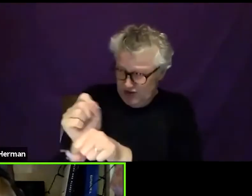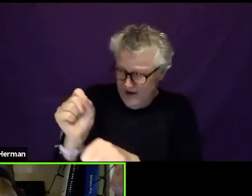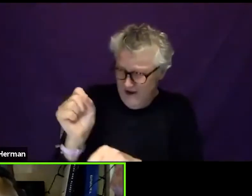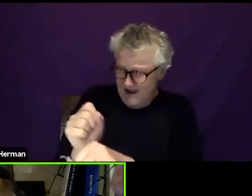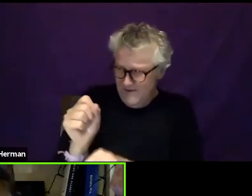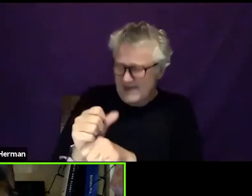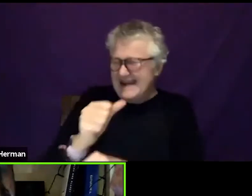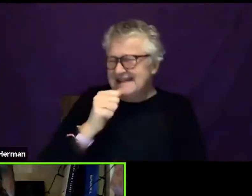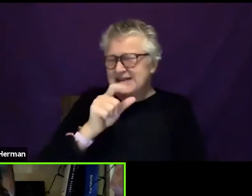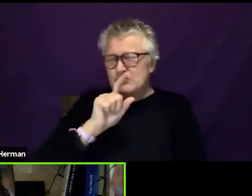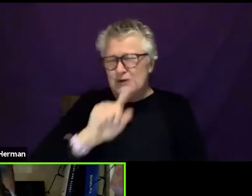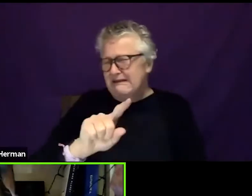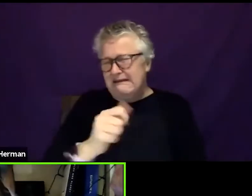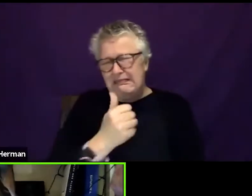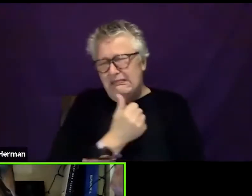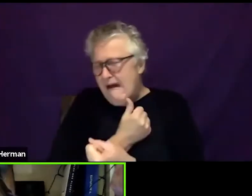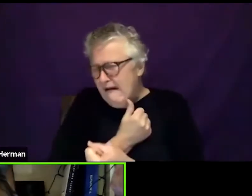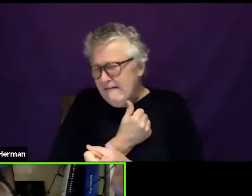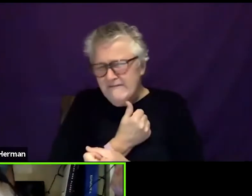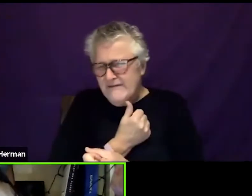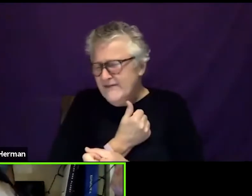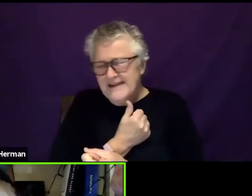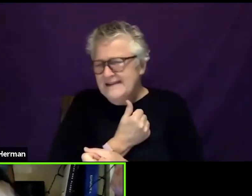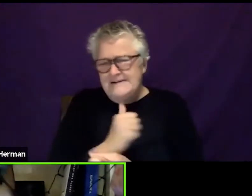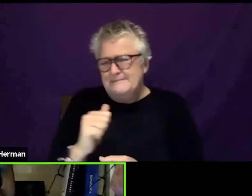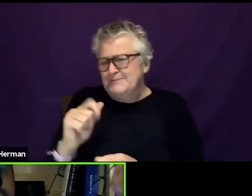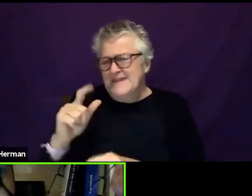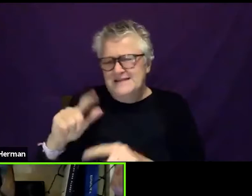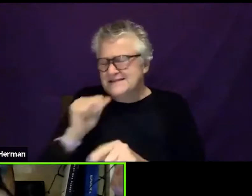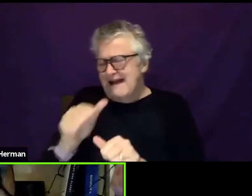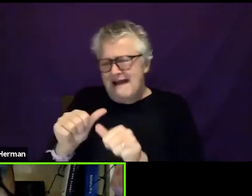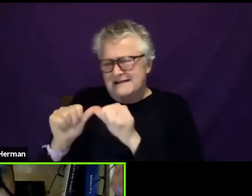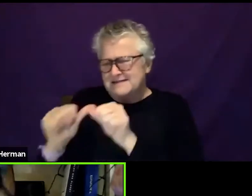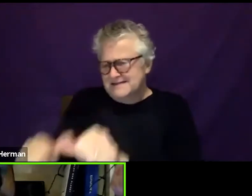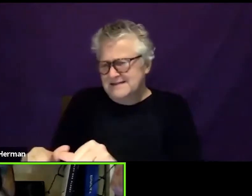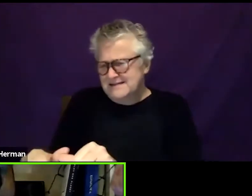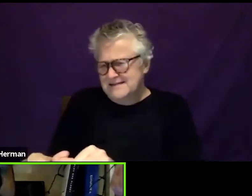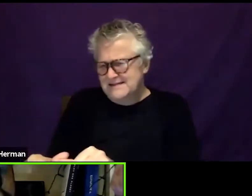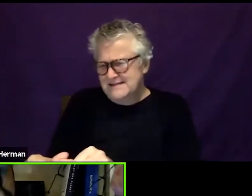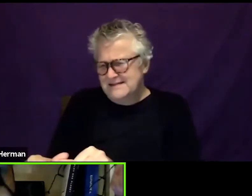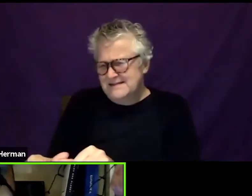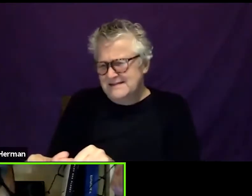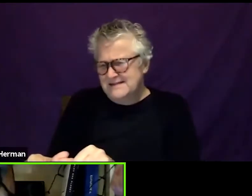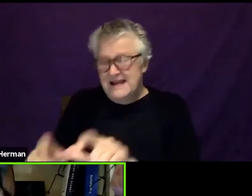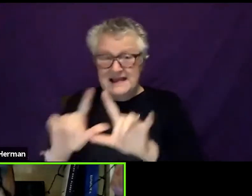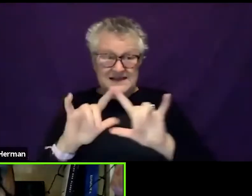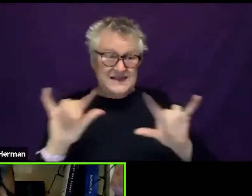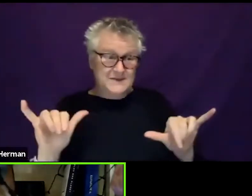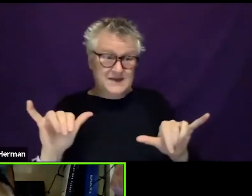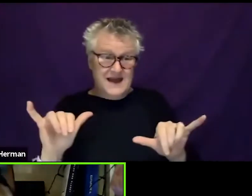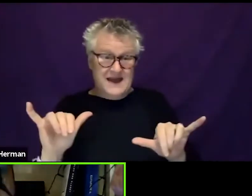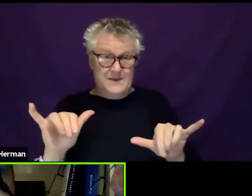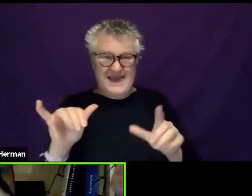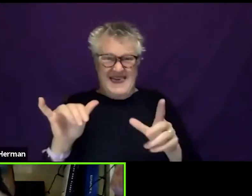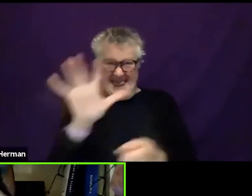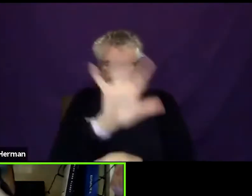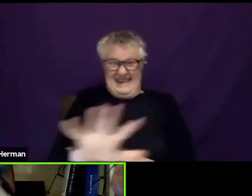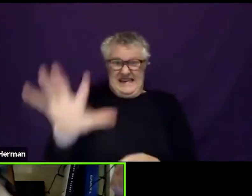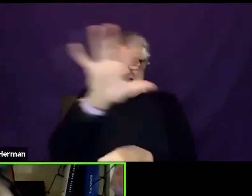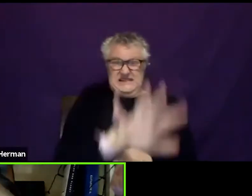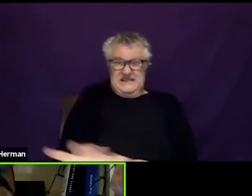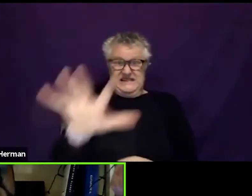Right. And also I really enjoy this is what I want to do, and this